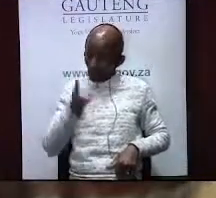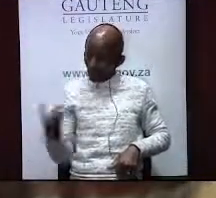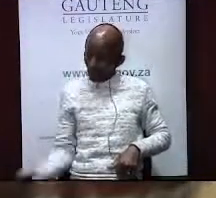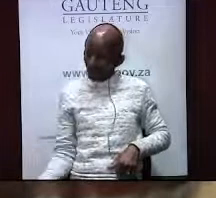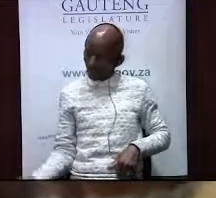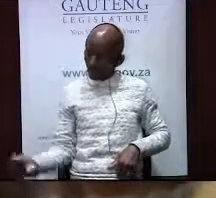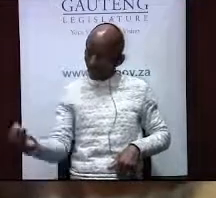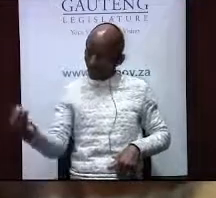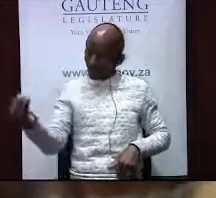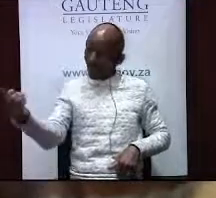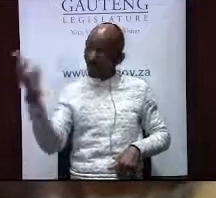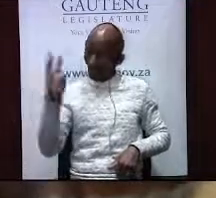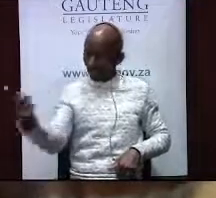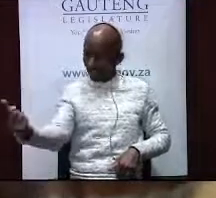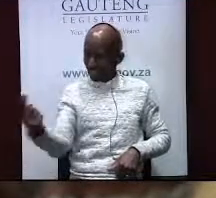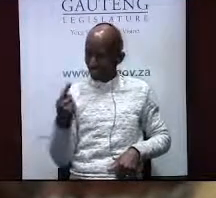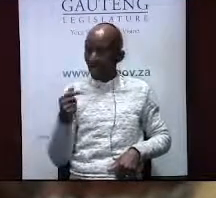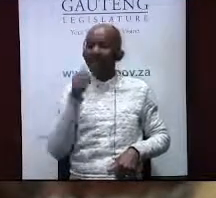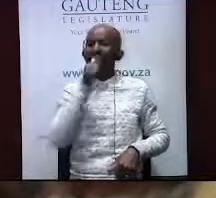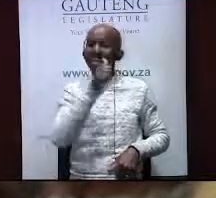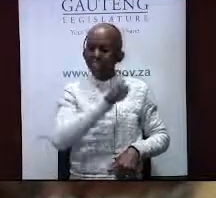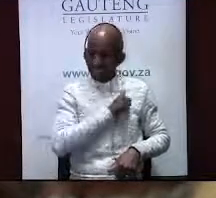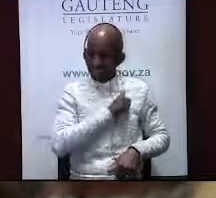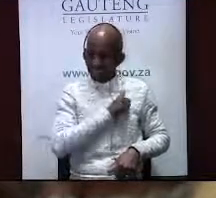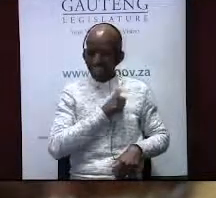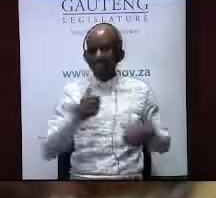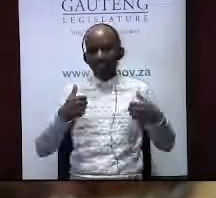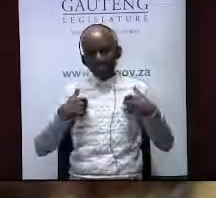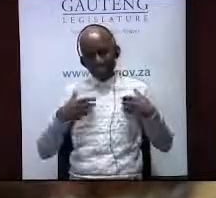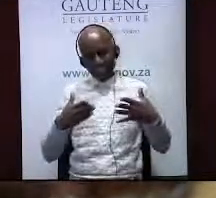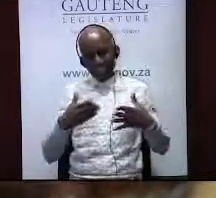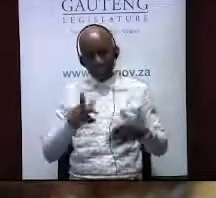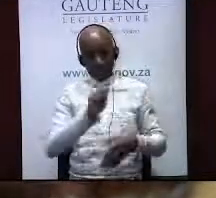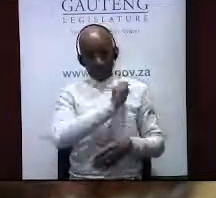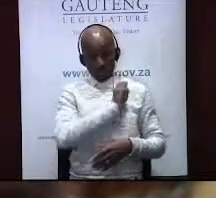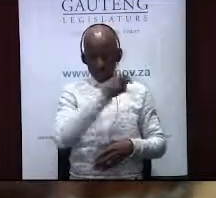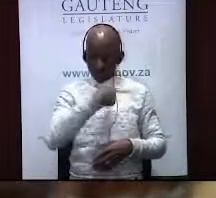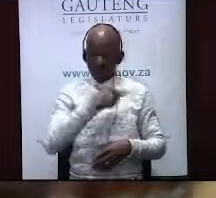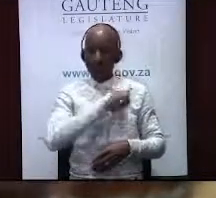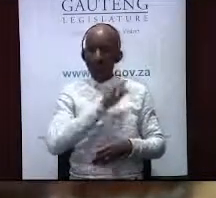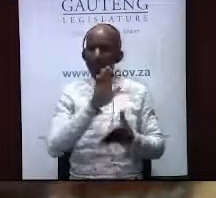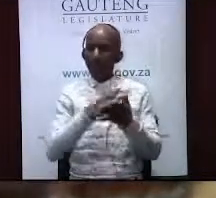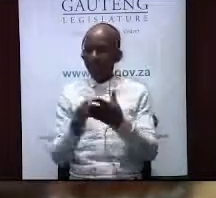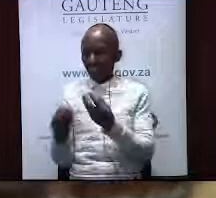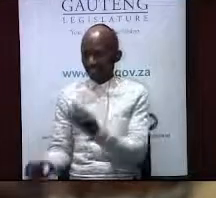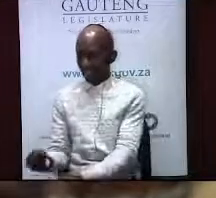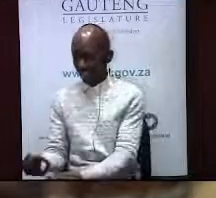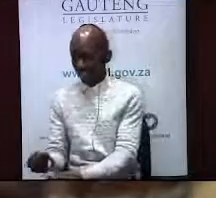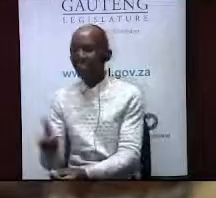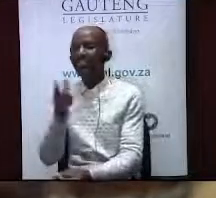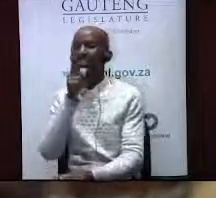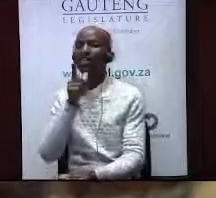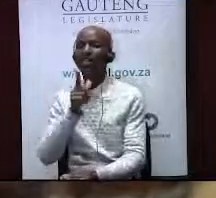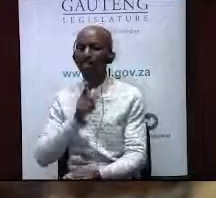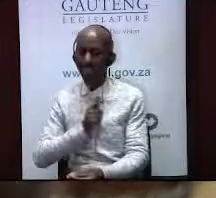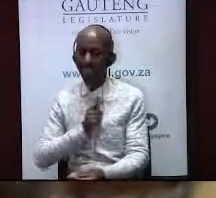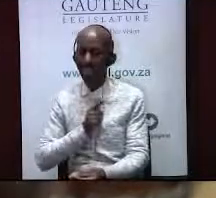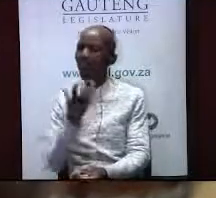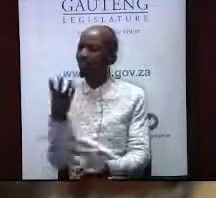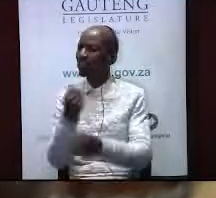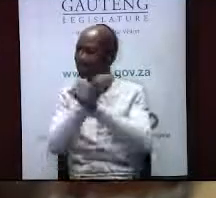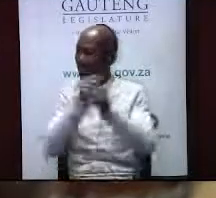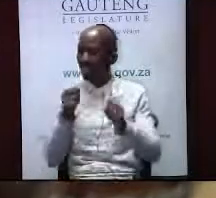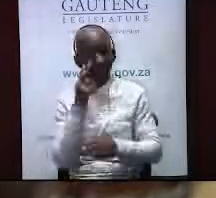gola batla tla. Fortunately, they are starting to trust me because my kids told me gore we have